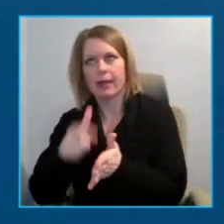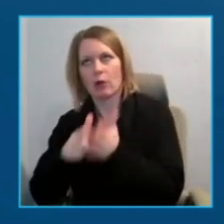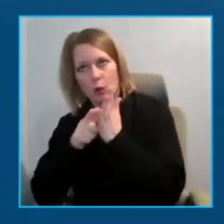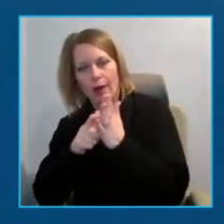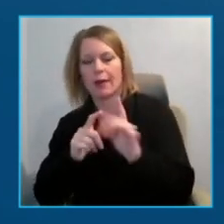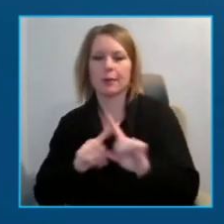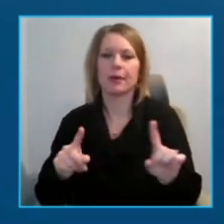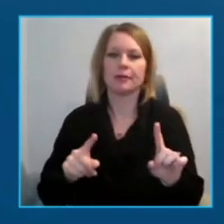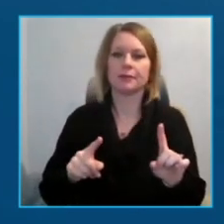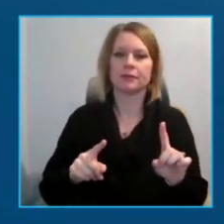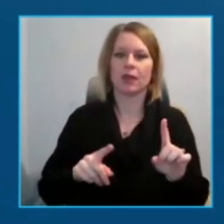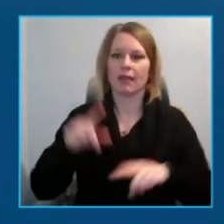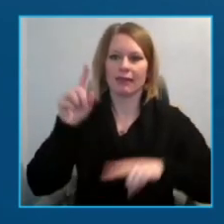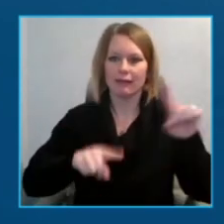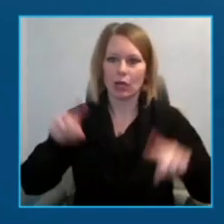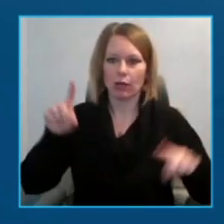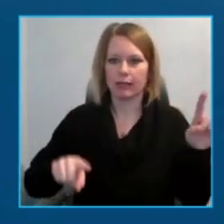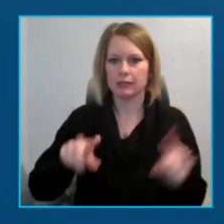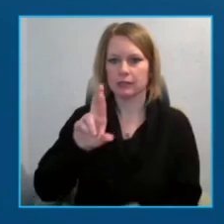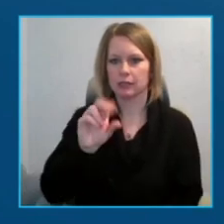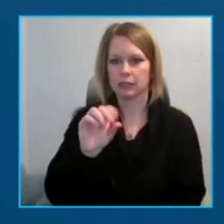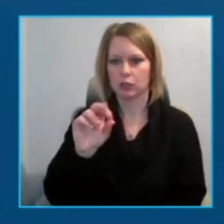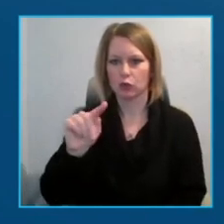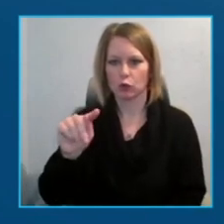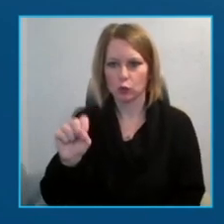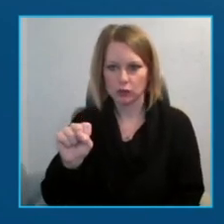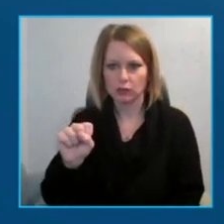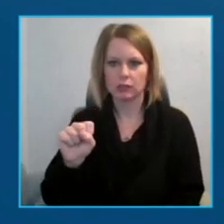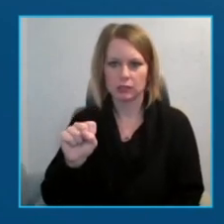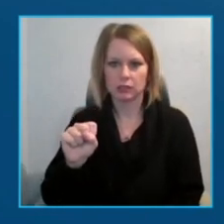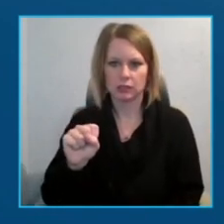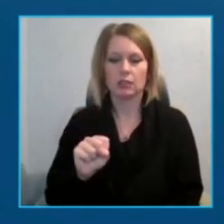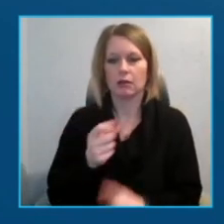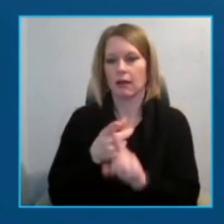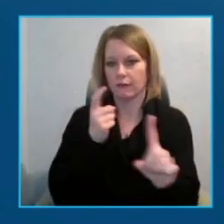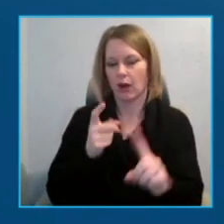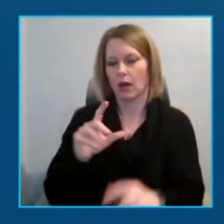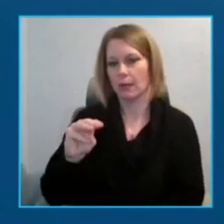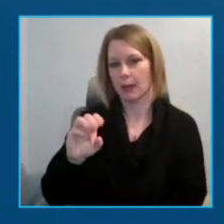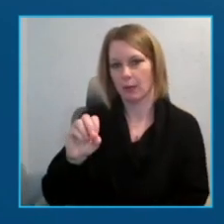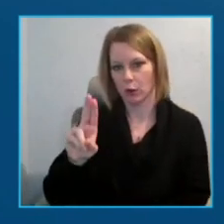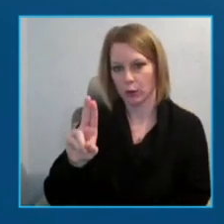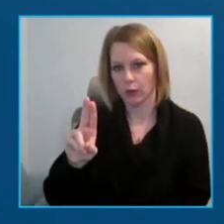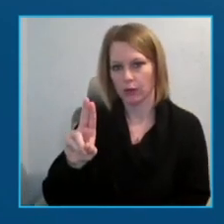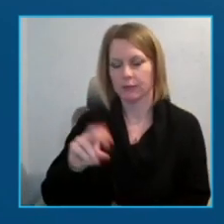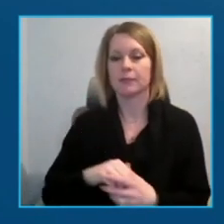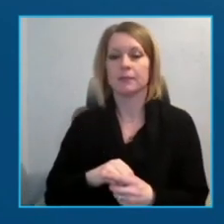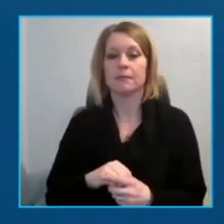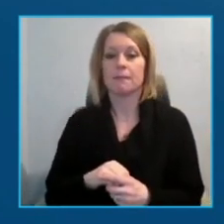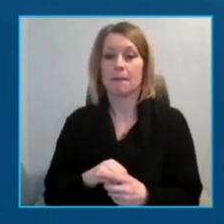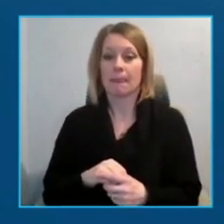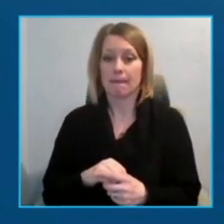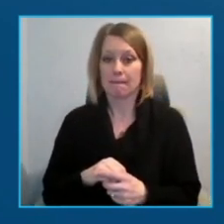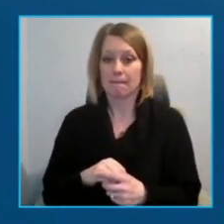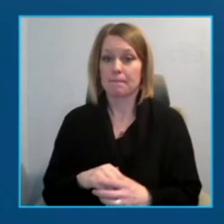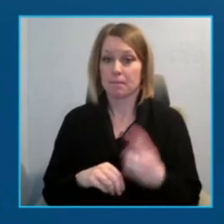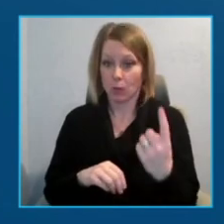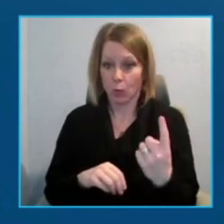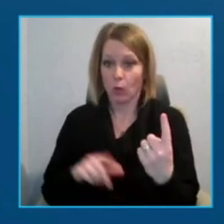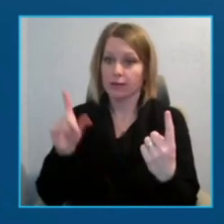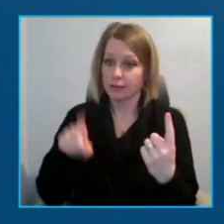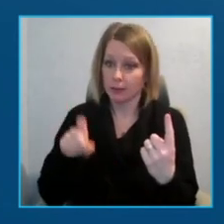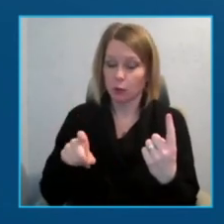in section BB of the Memorandum of Understanding, one of which was the Native American